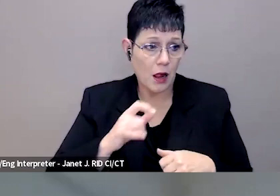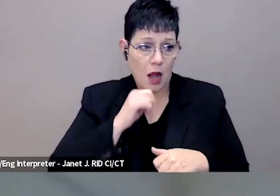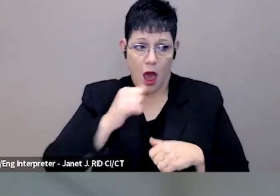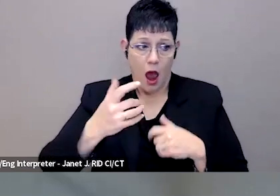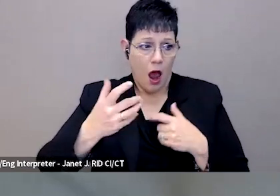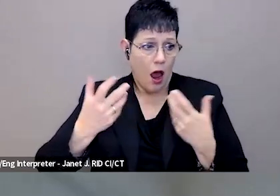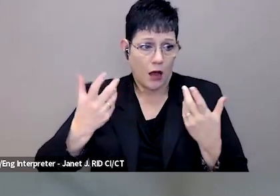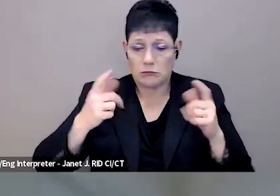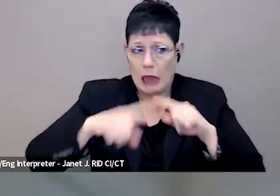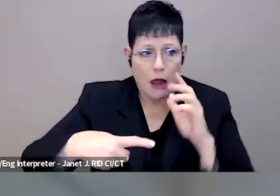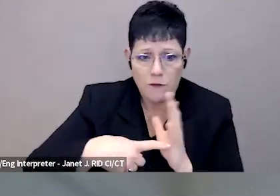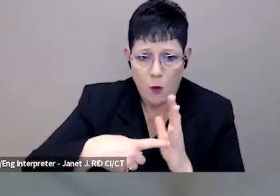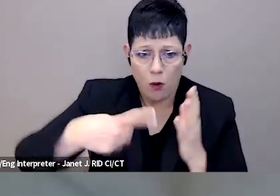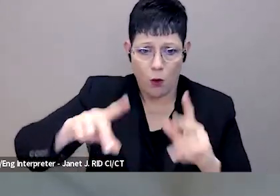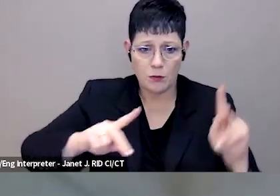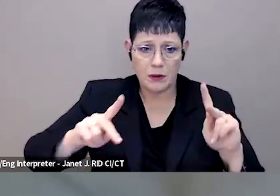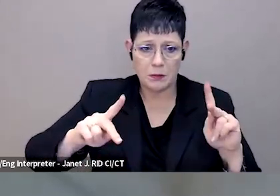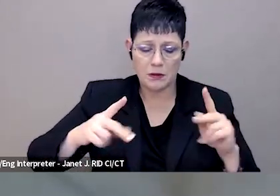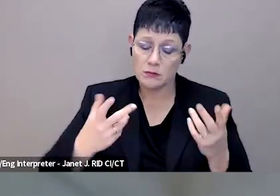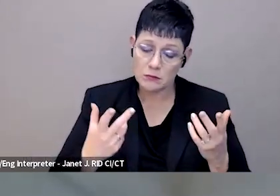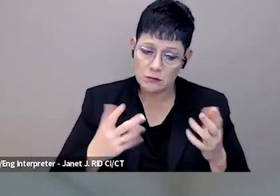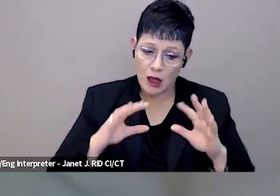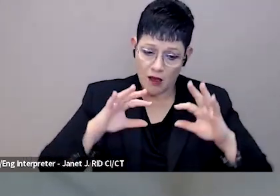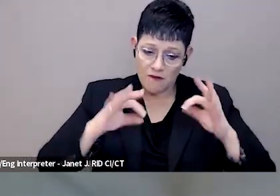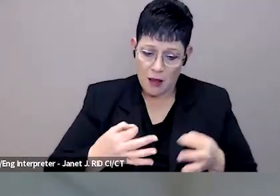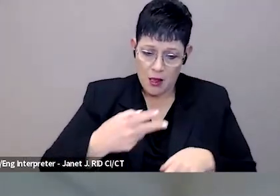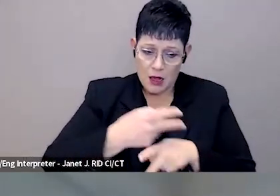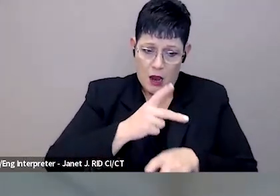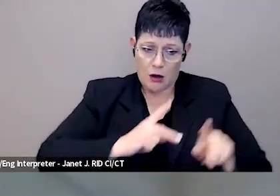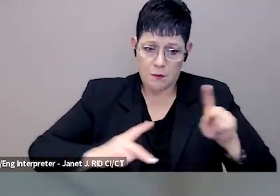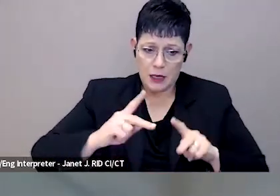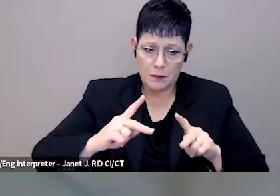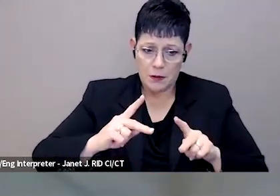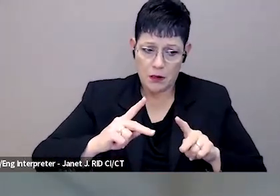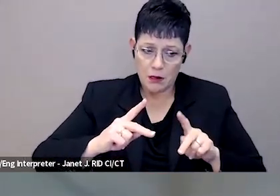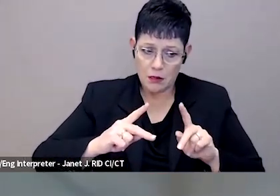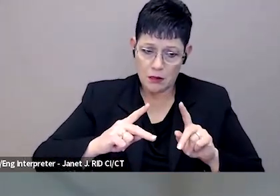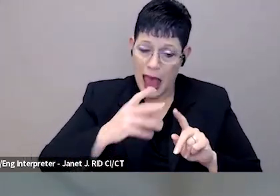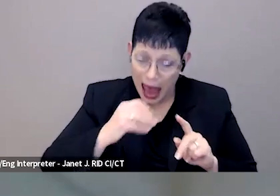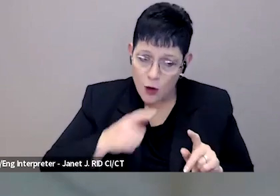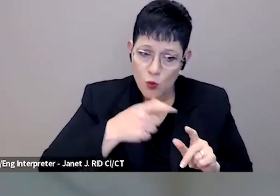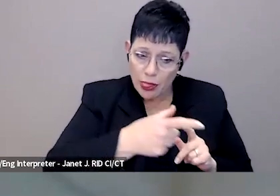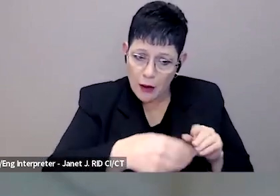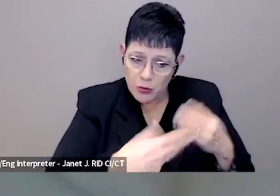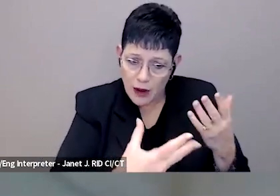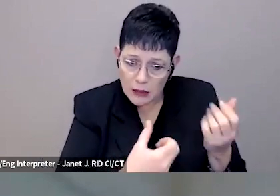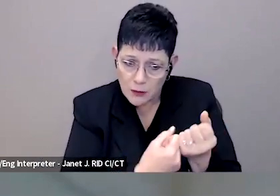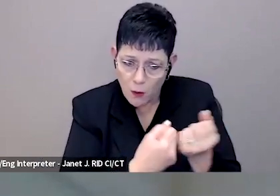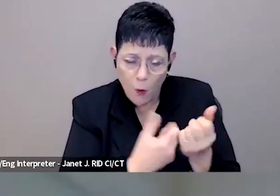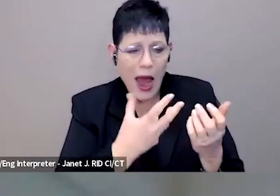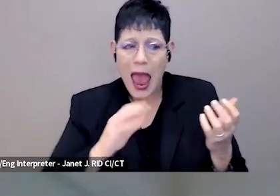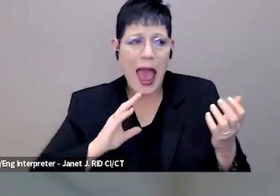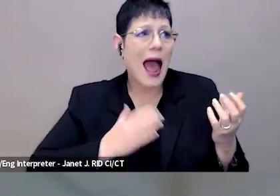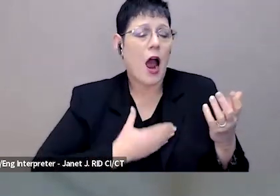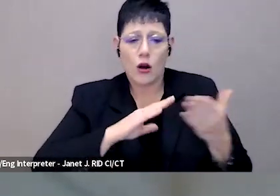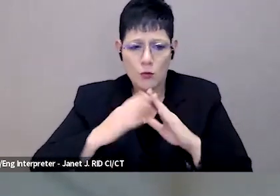not affordable, family caregivers and the individuals they care for and our communities and our